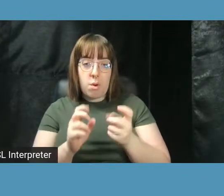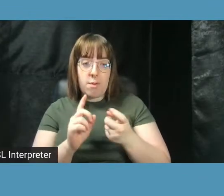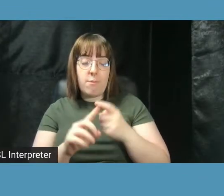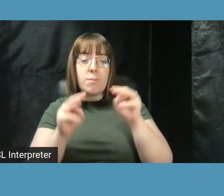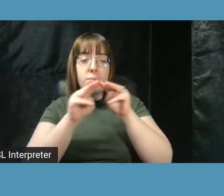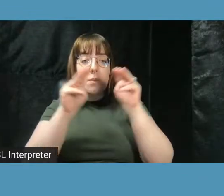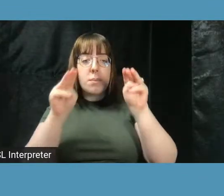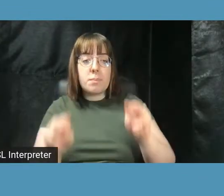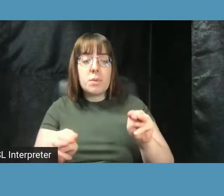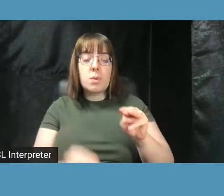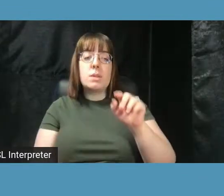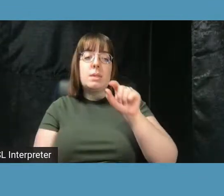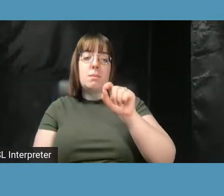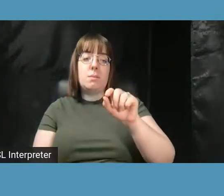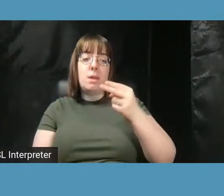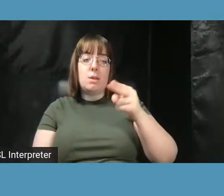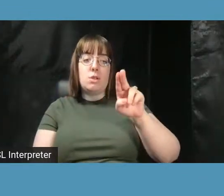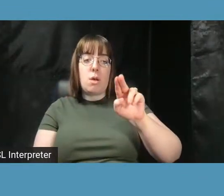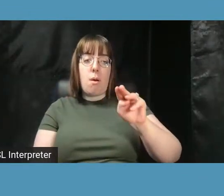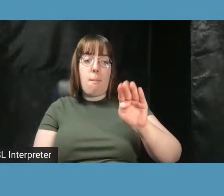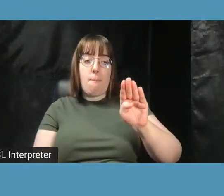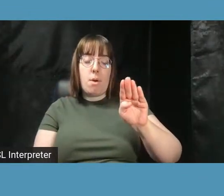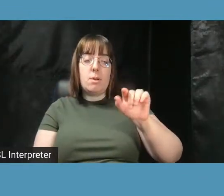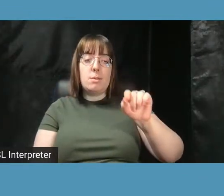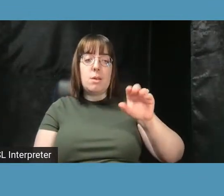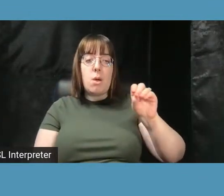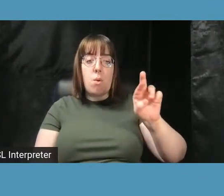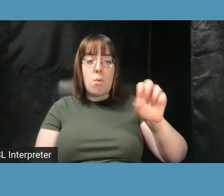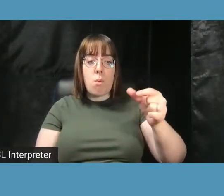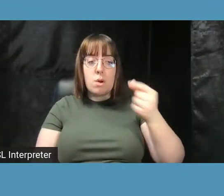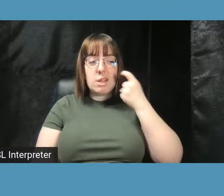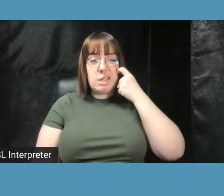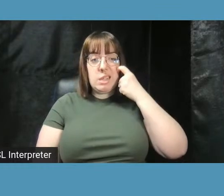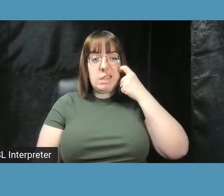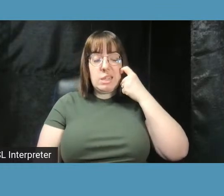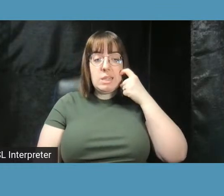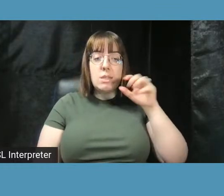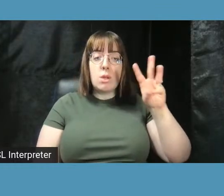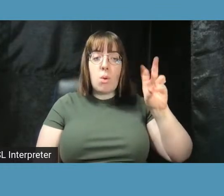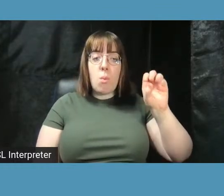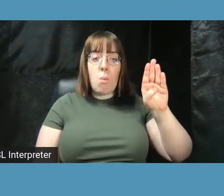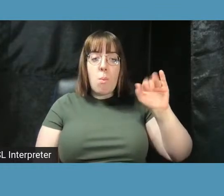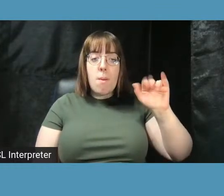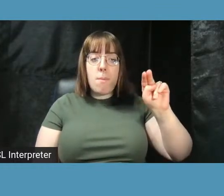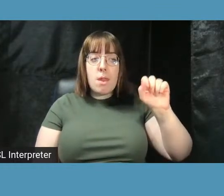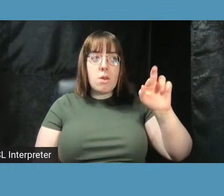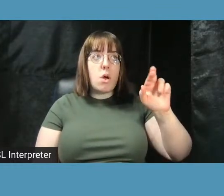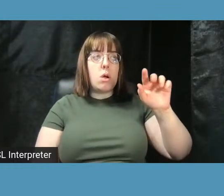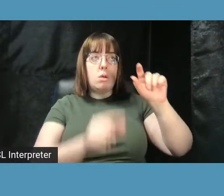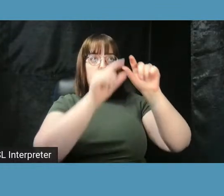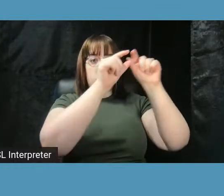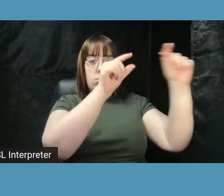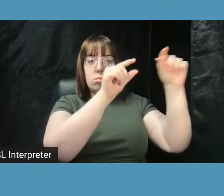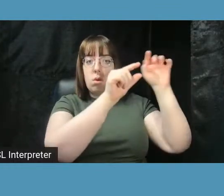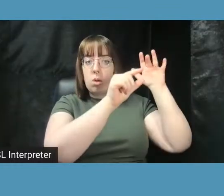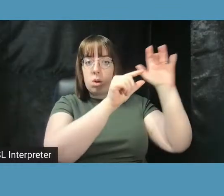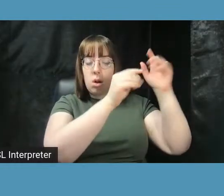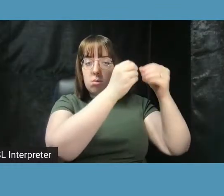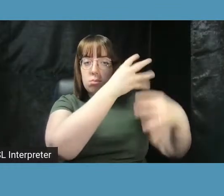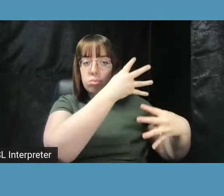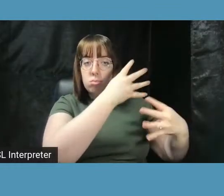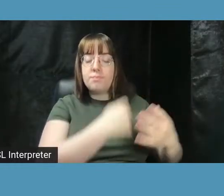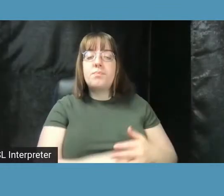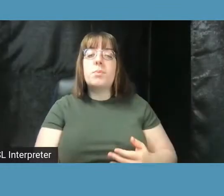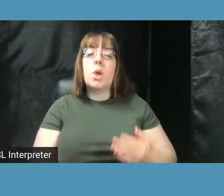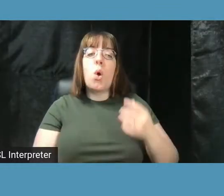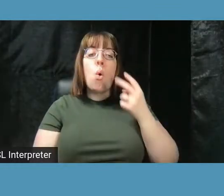is museum-hub.org, under the recent webinars tab at the top of the page. And watching these recordings